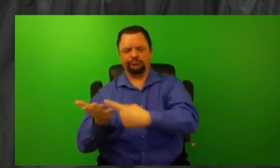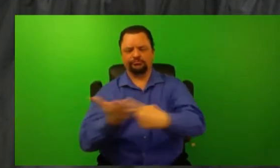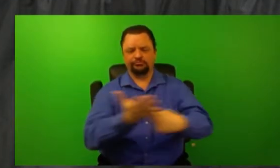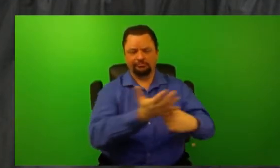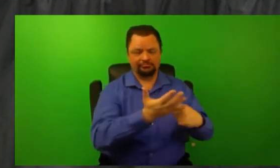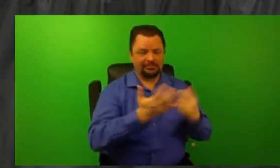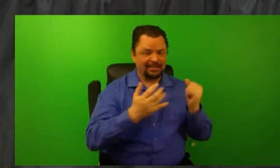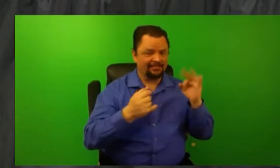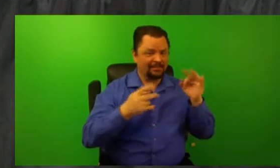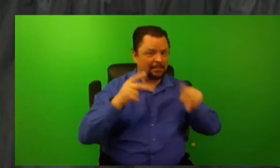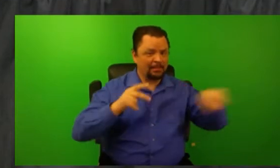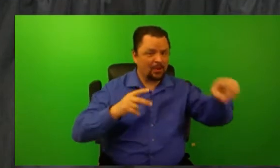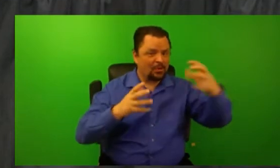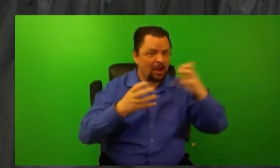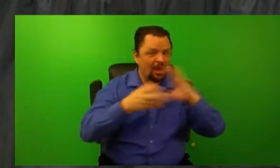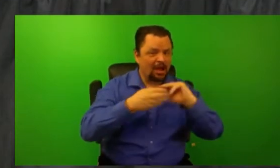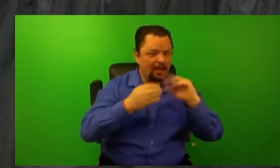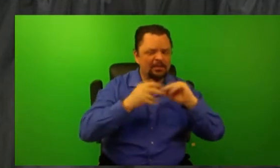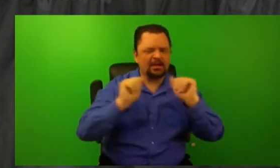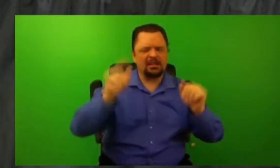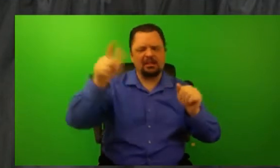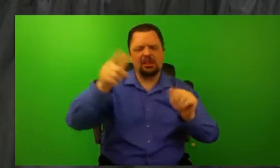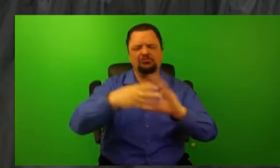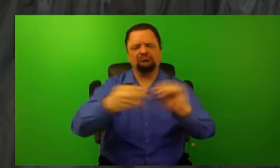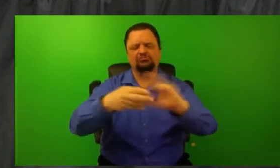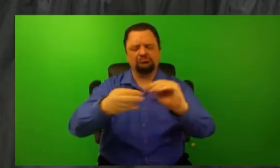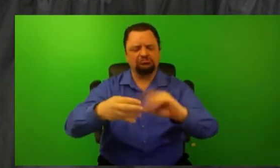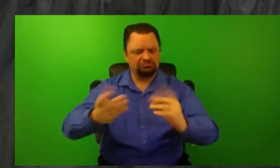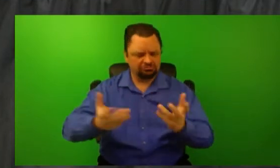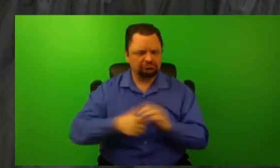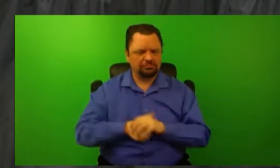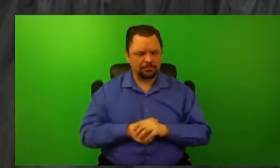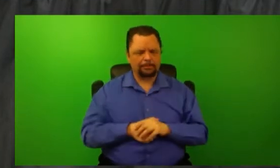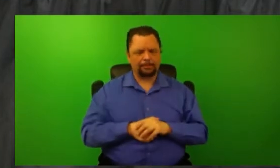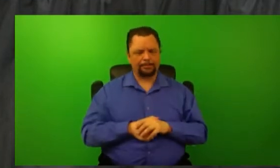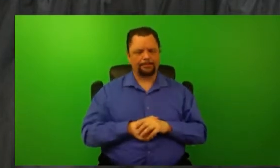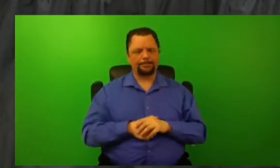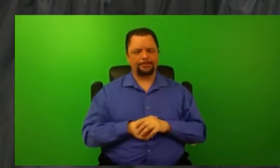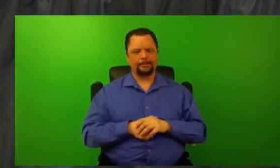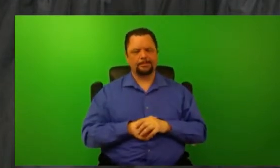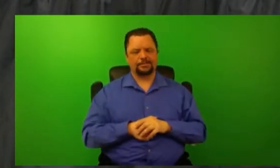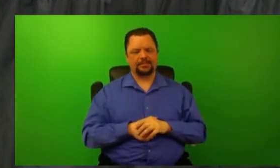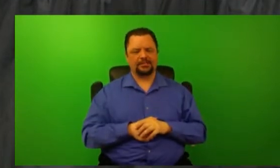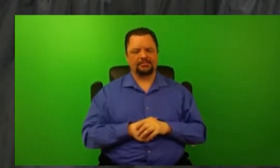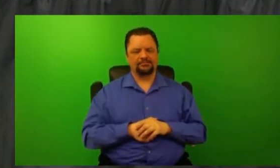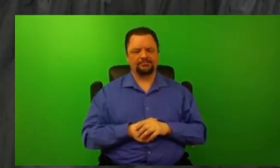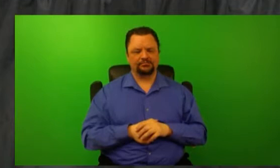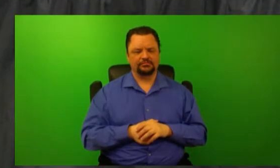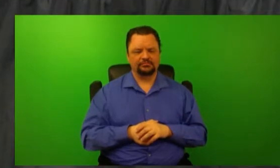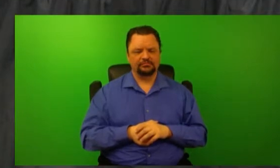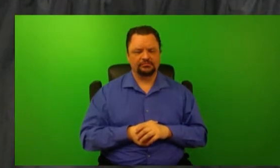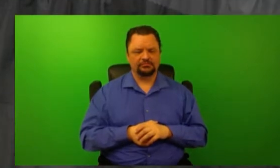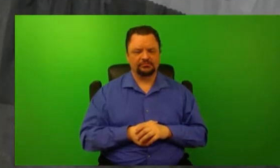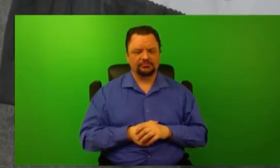to make comment. Okay. Deanne, welcome.